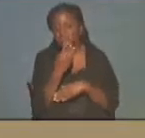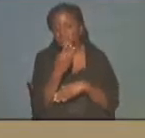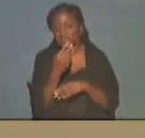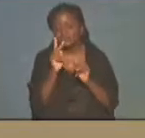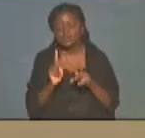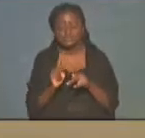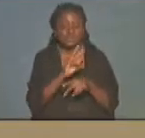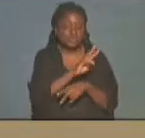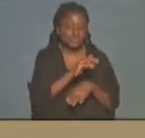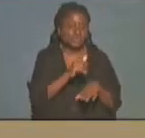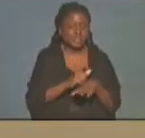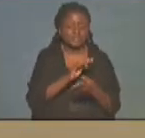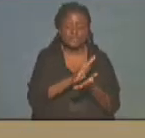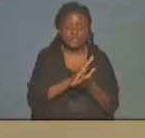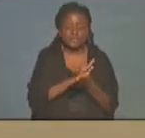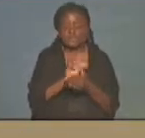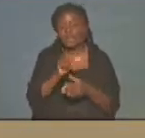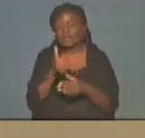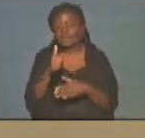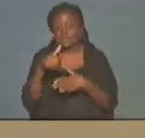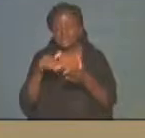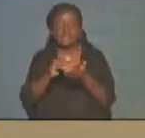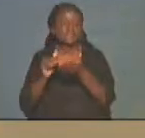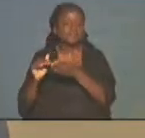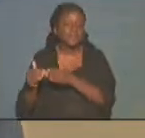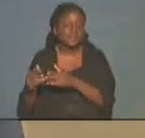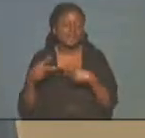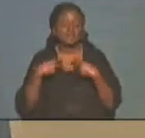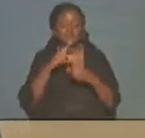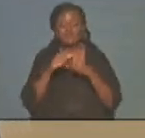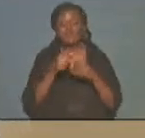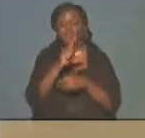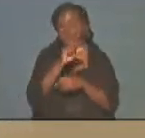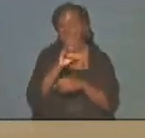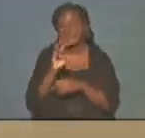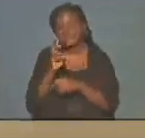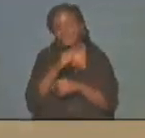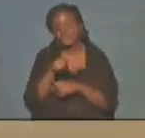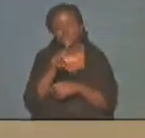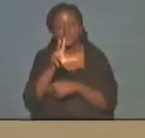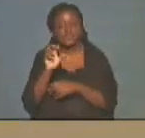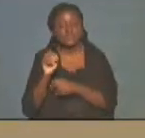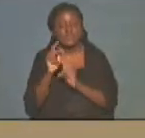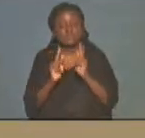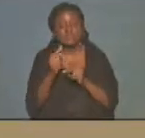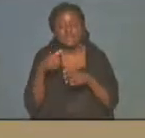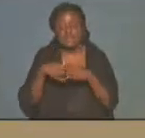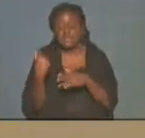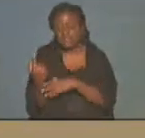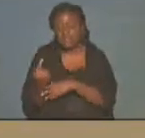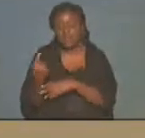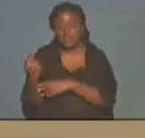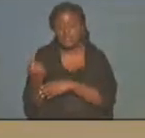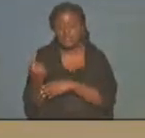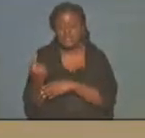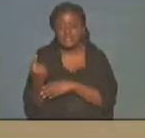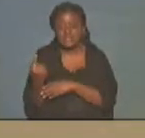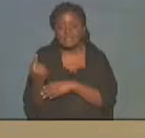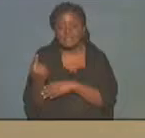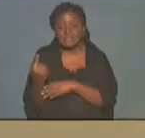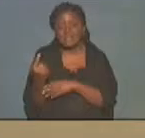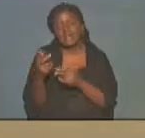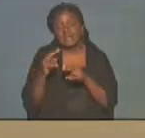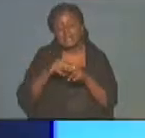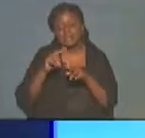at the schools, and the balance is in the community. We have about 26 or 30 people in quarantine, and it's going on a